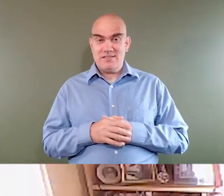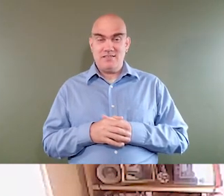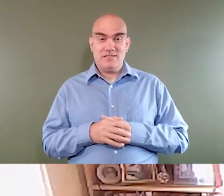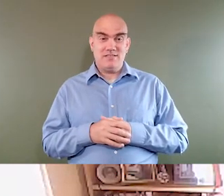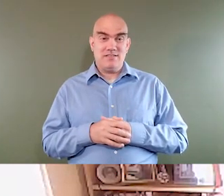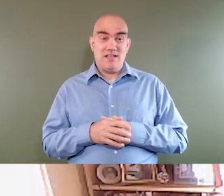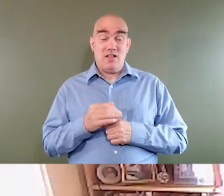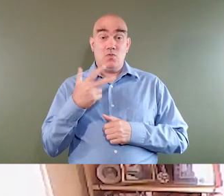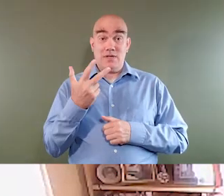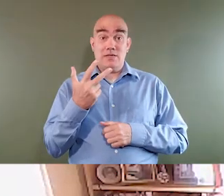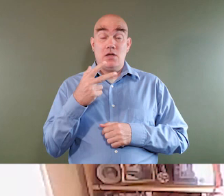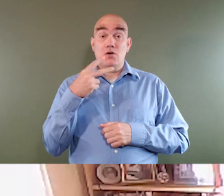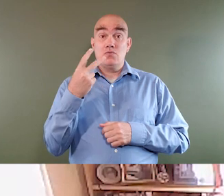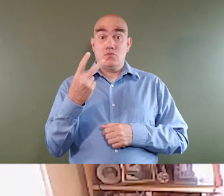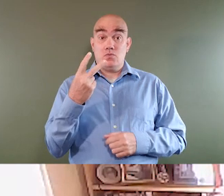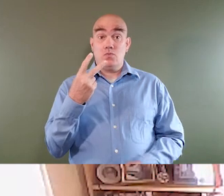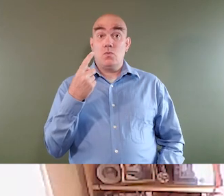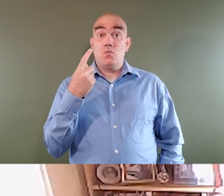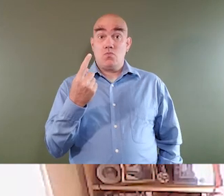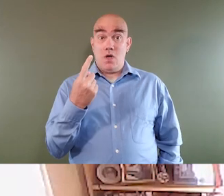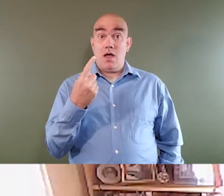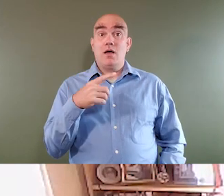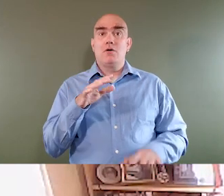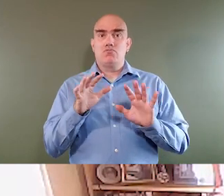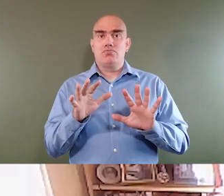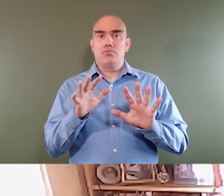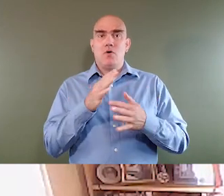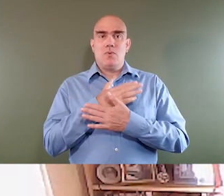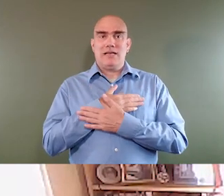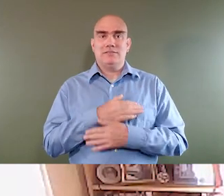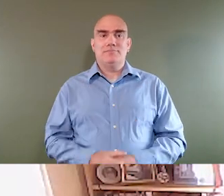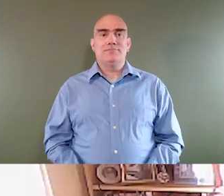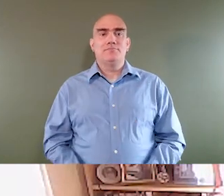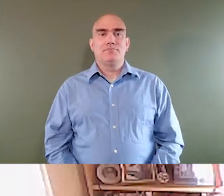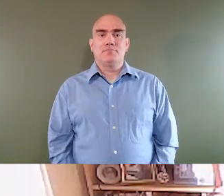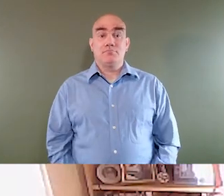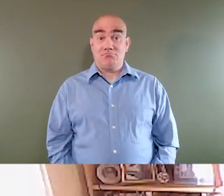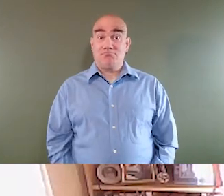In 3, 2, 1, and relax.